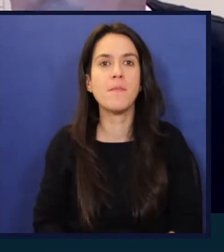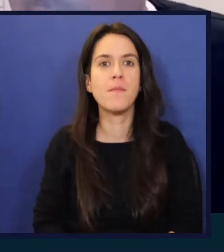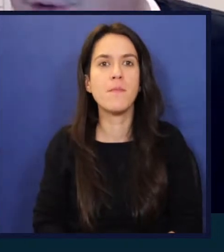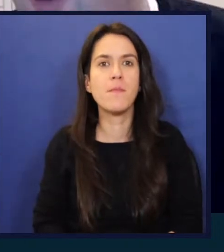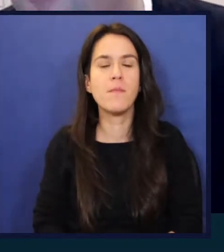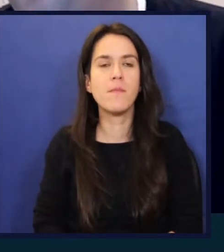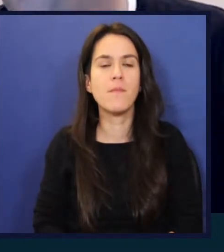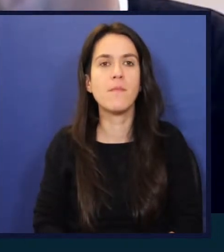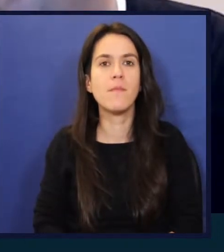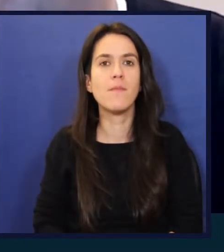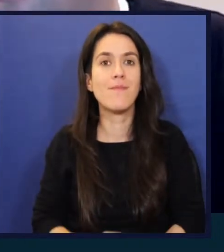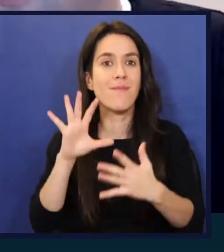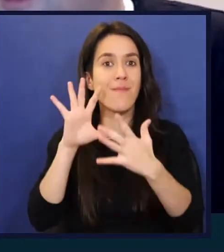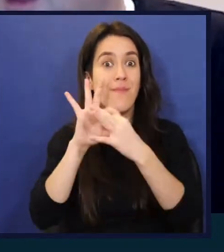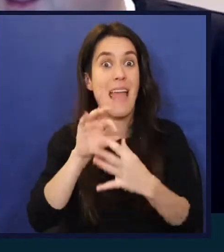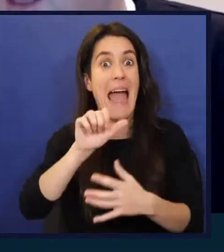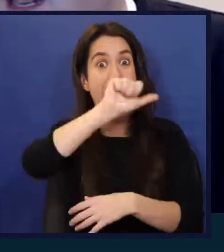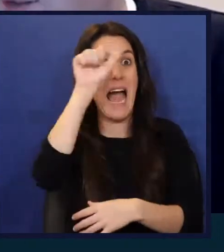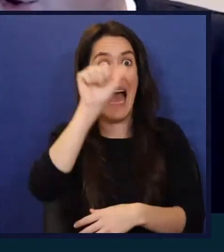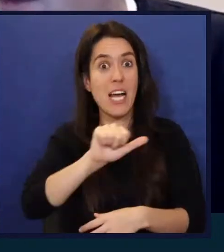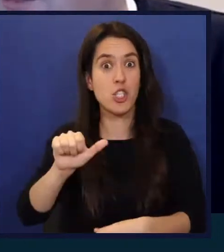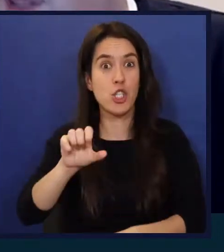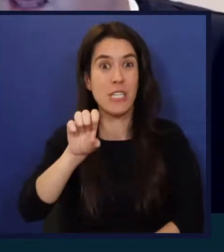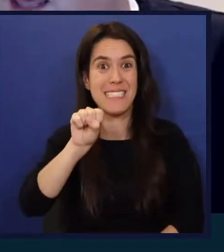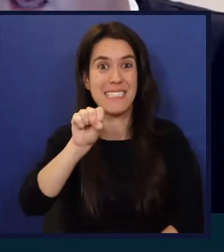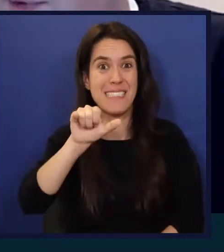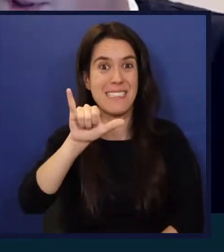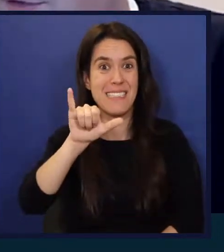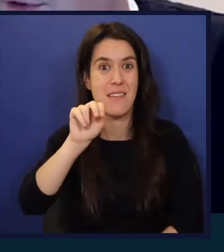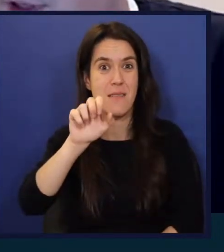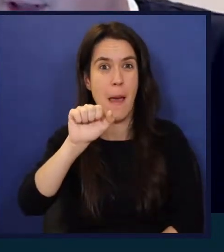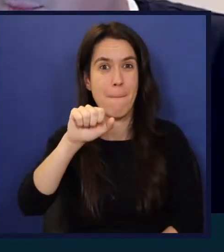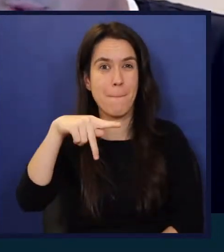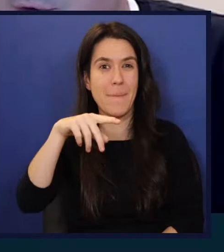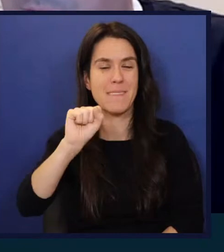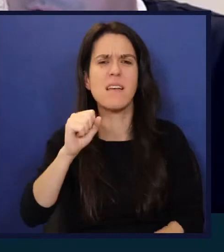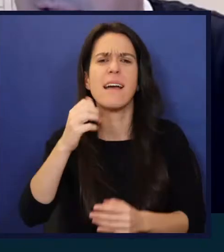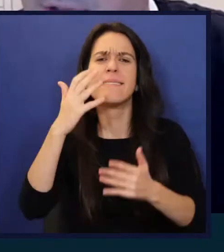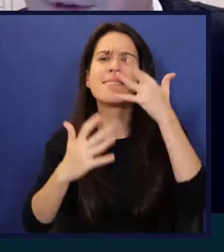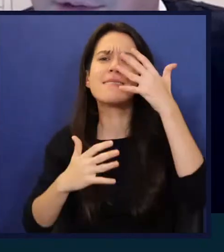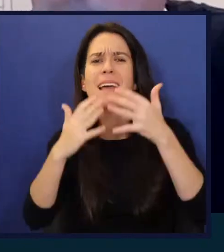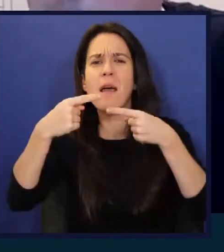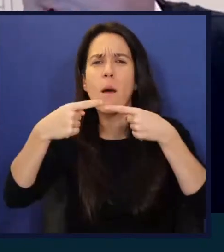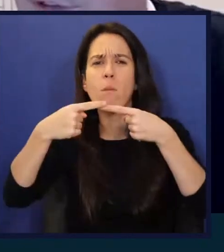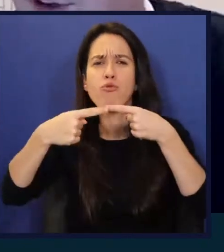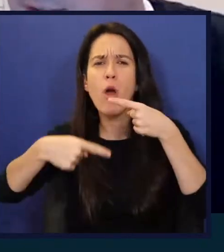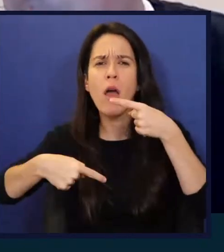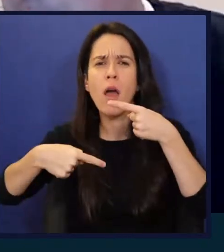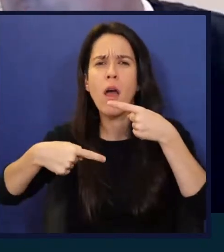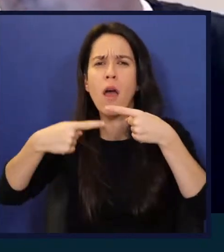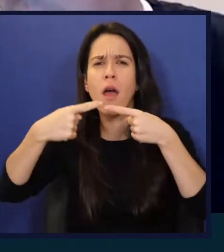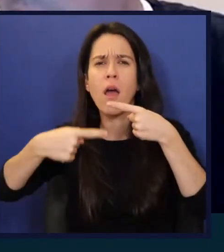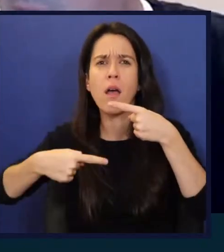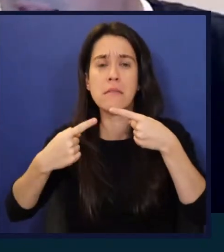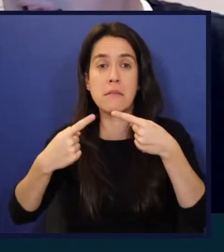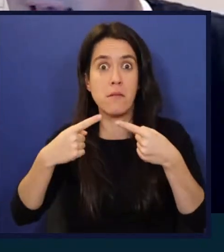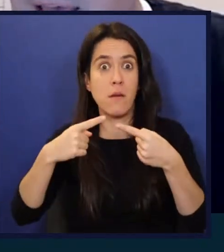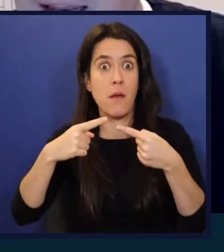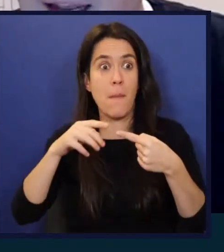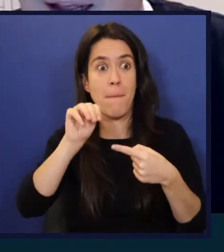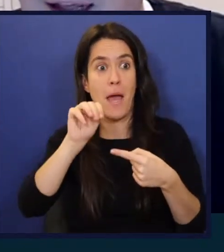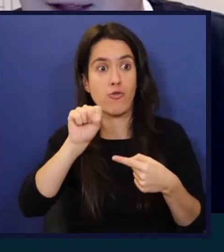concerning Azure Synapse and Databricks, because Microsoft announced Azure Synapse last year.